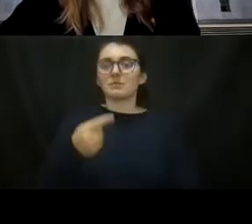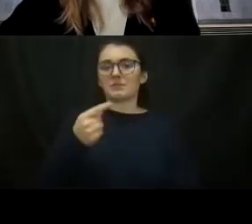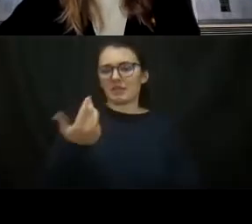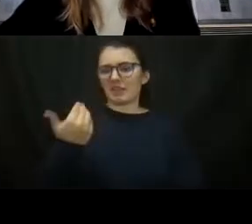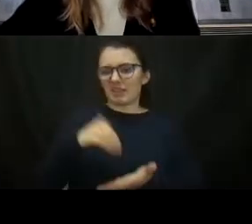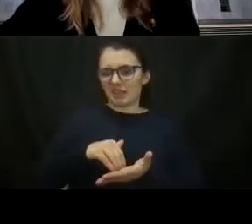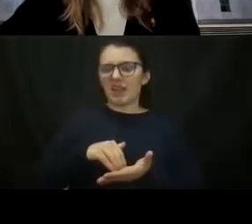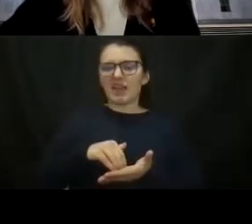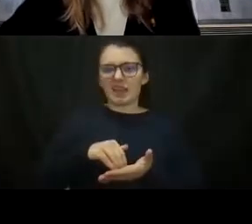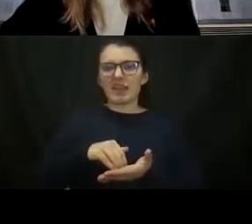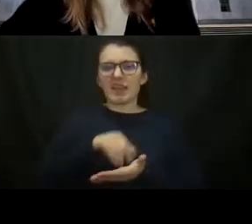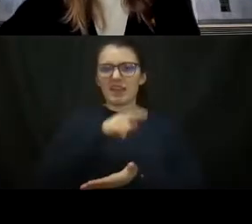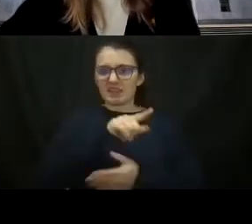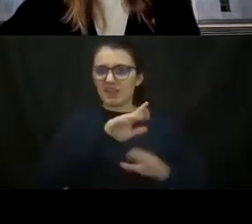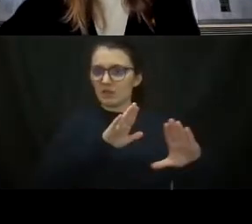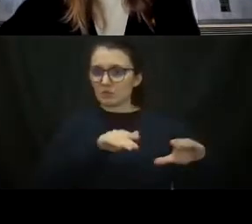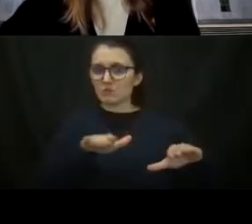of the Columbia River in